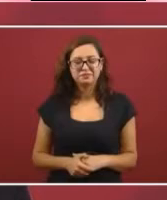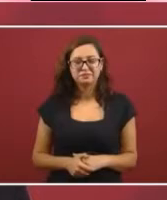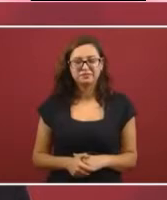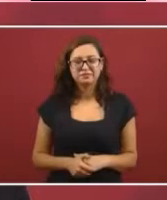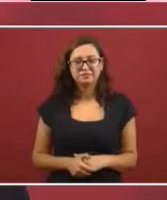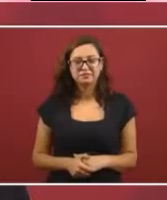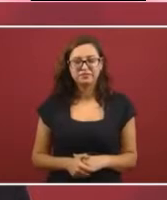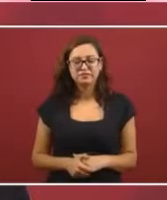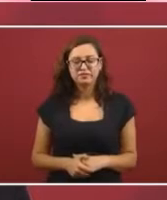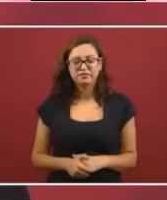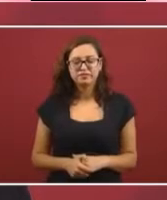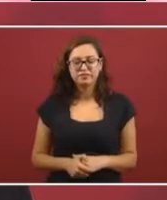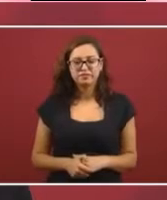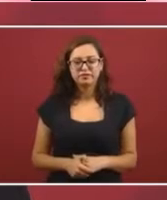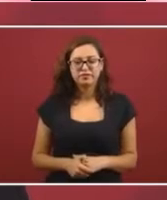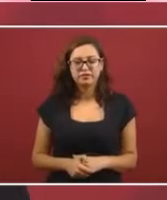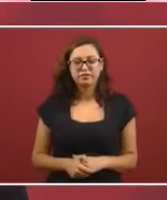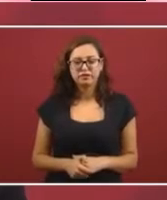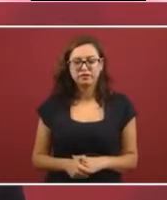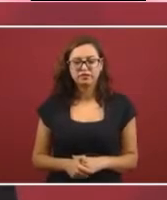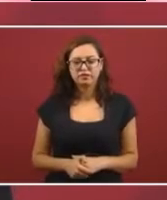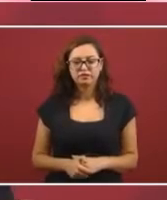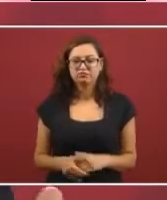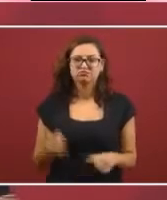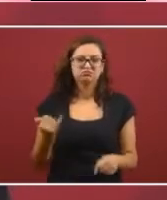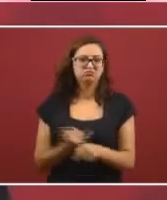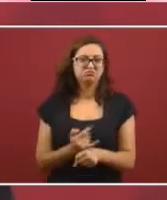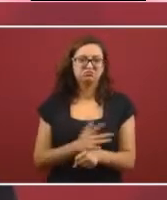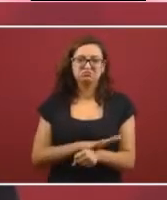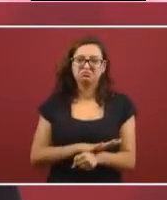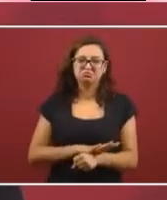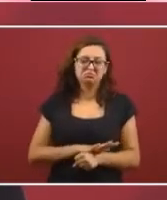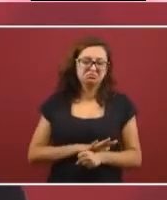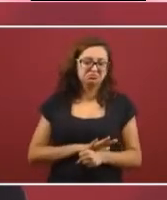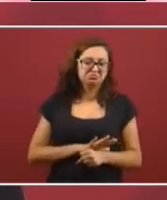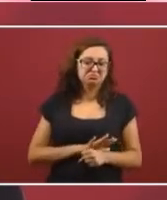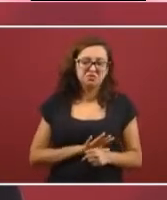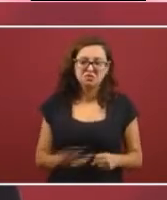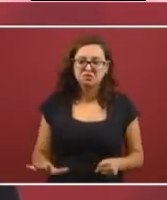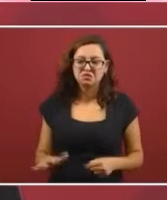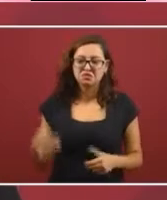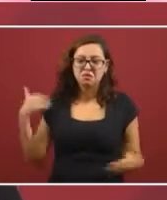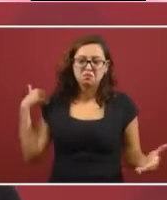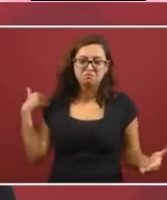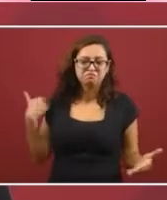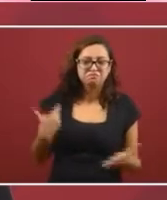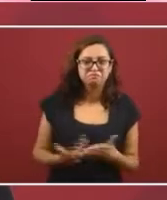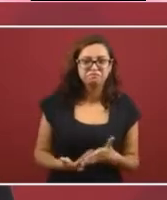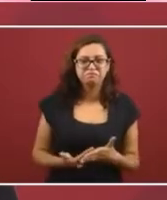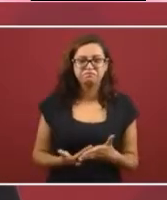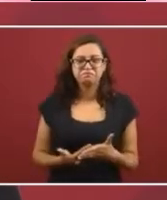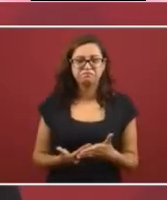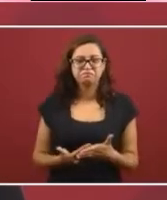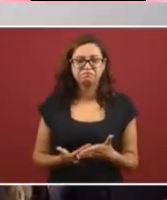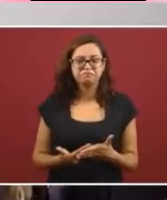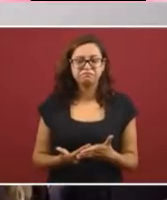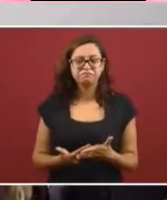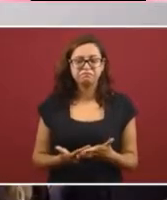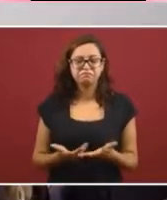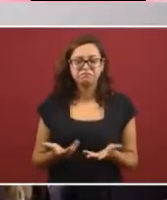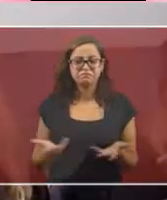It's not possible que no hayan hecho nada that they did nothing para que